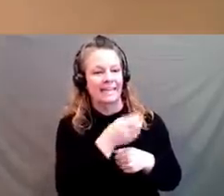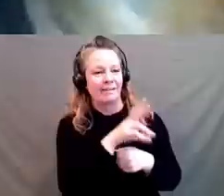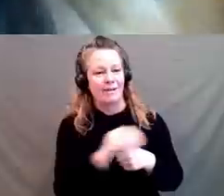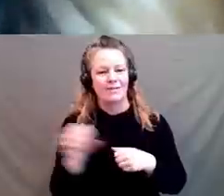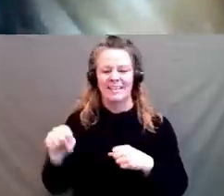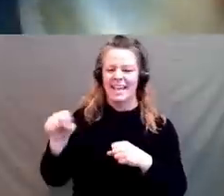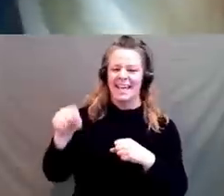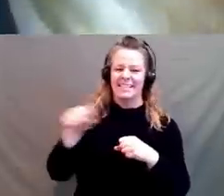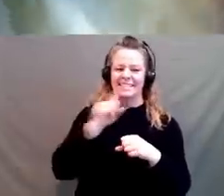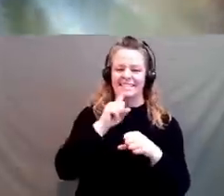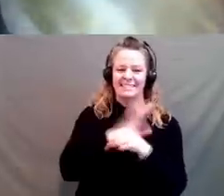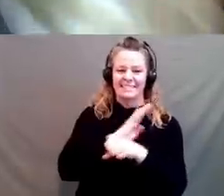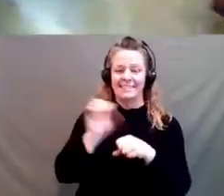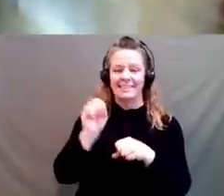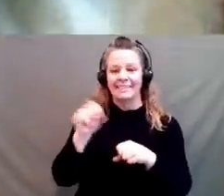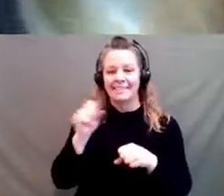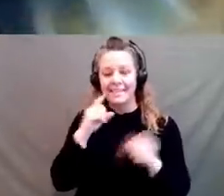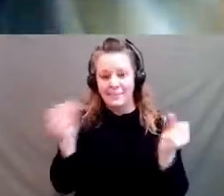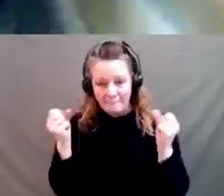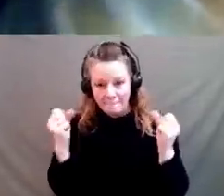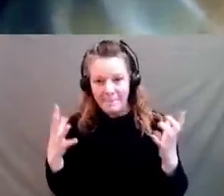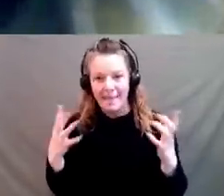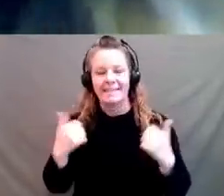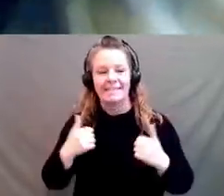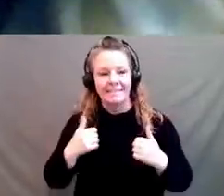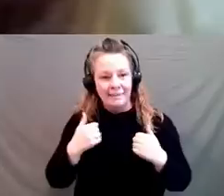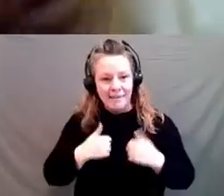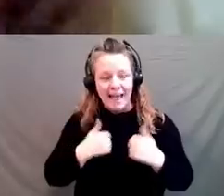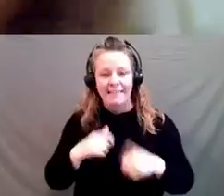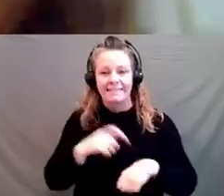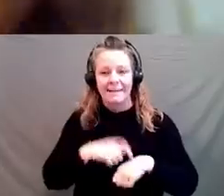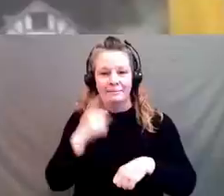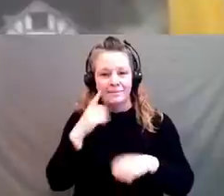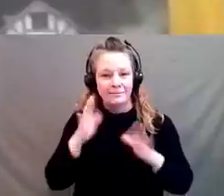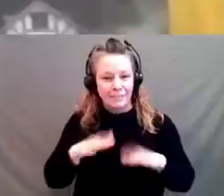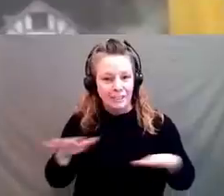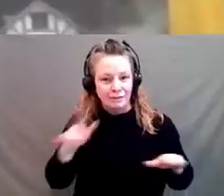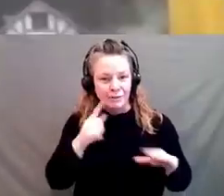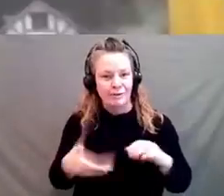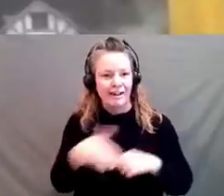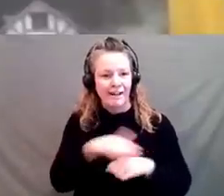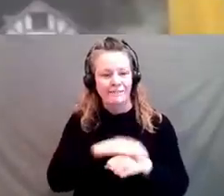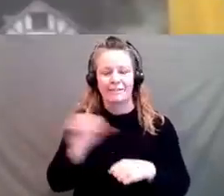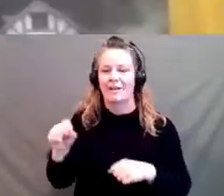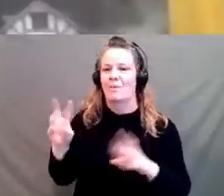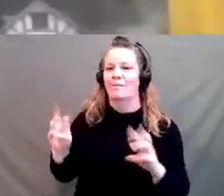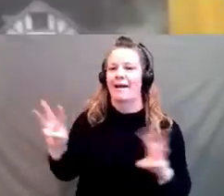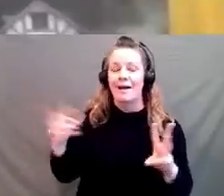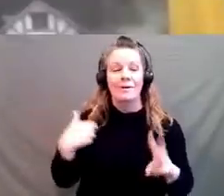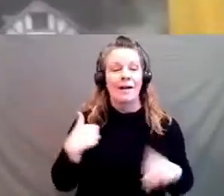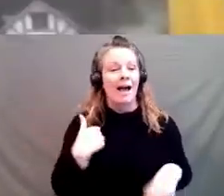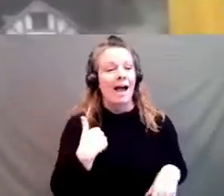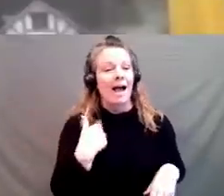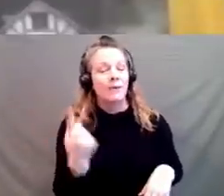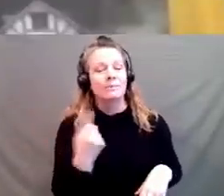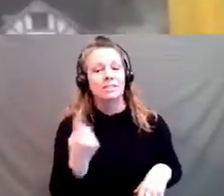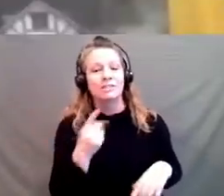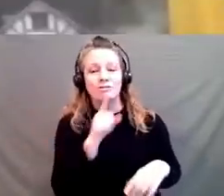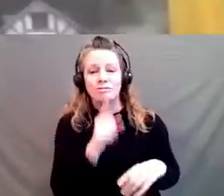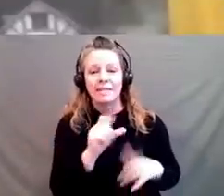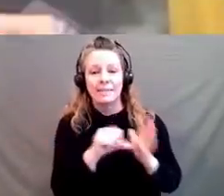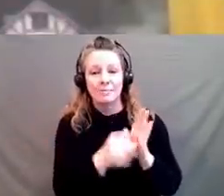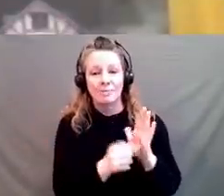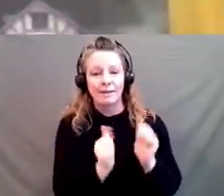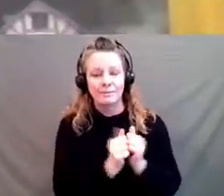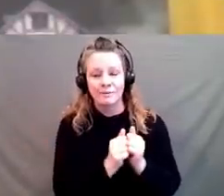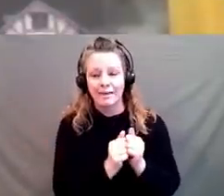Yes, many bath times of children were covered. Oh, wow. I was just really impressed with